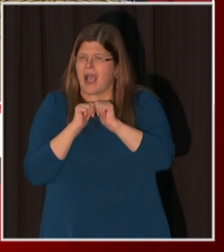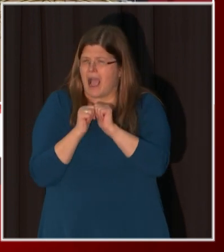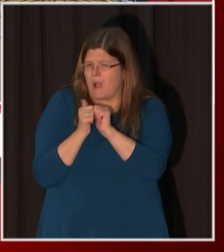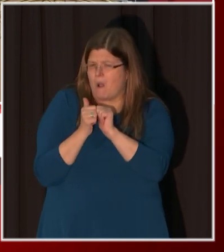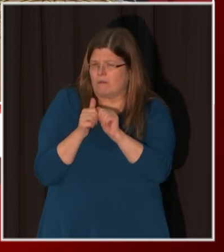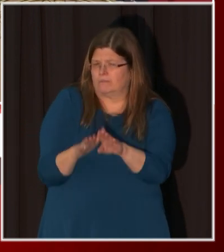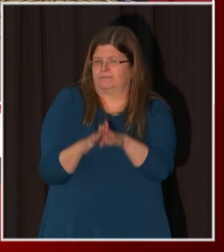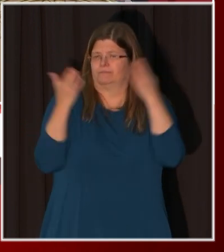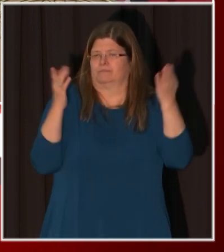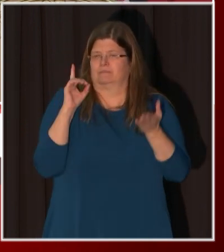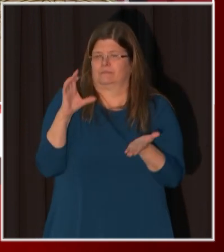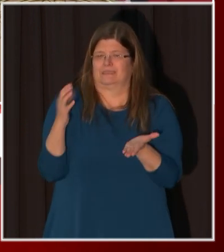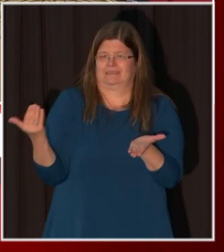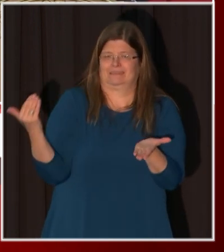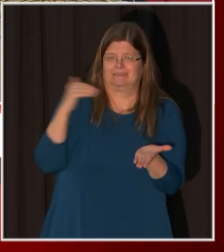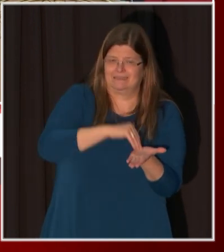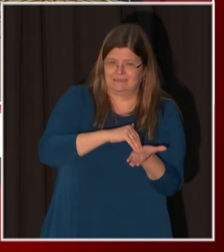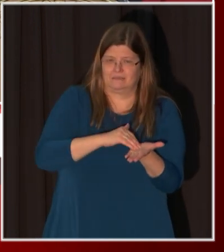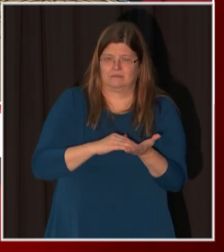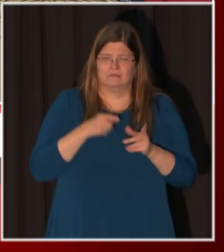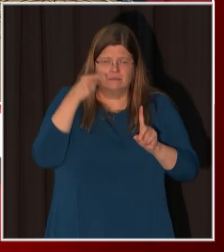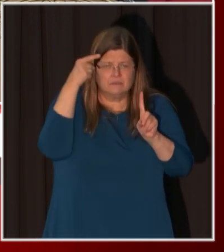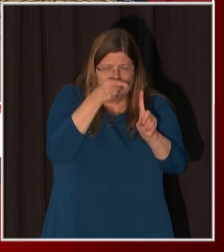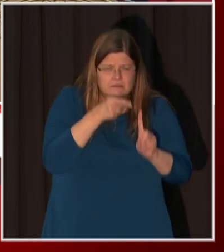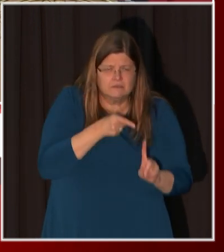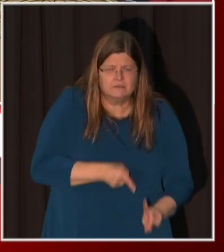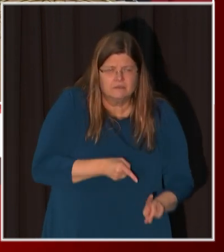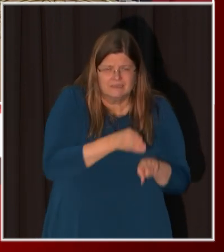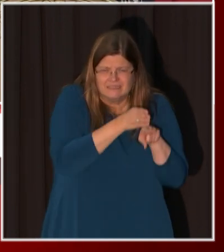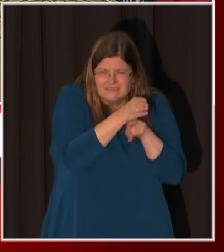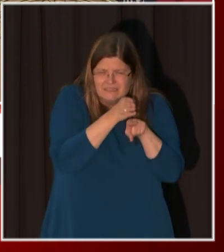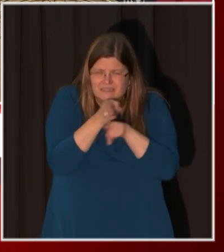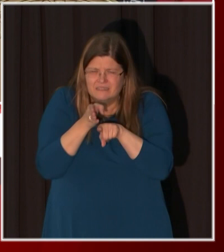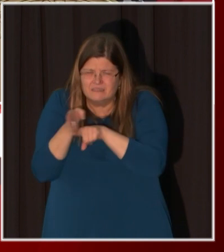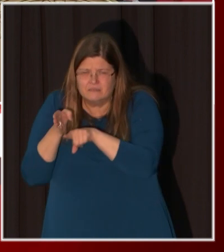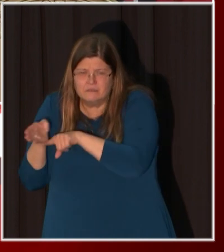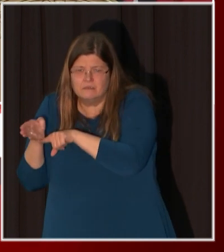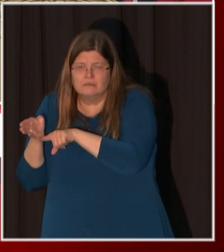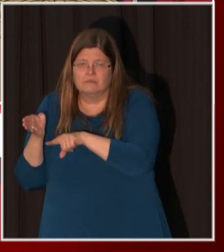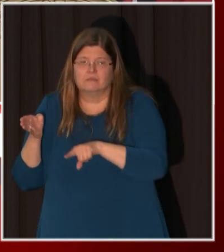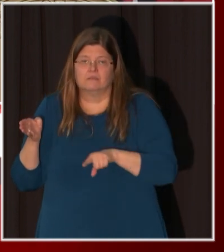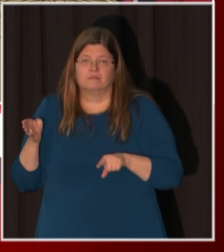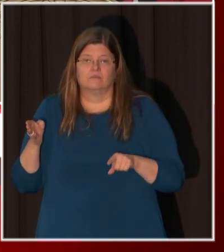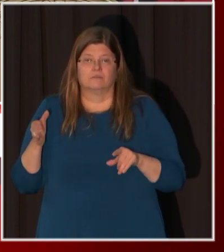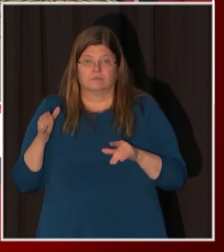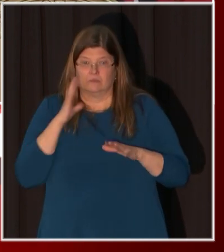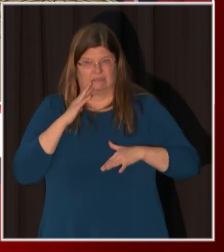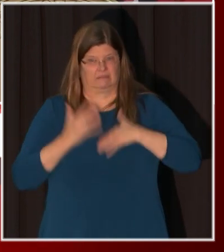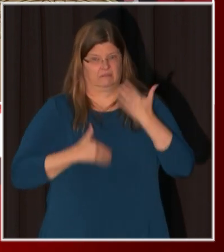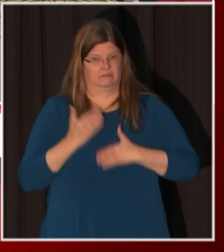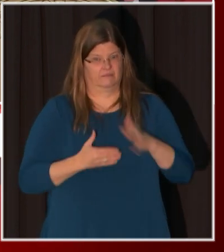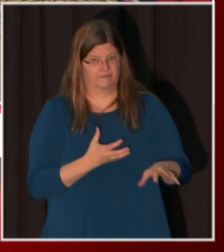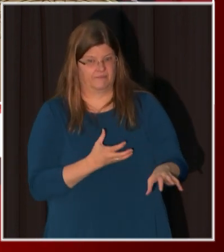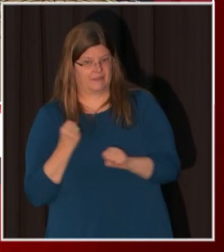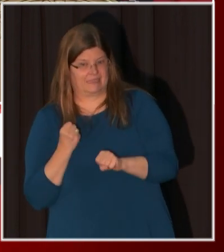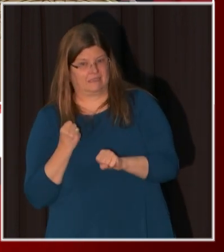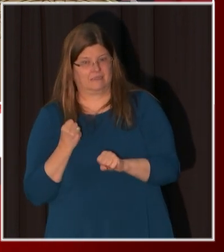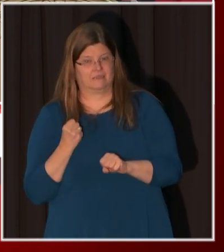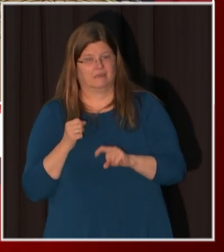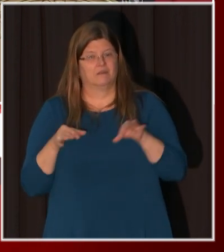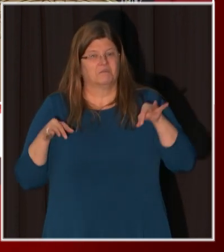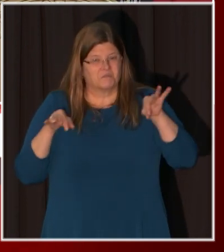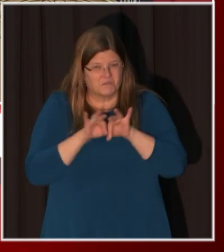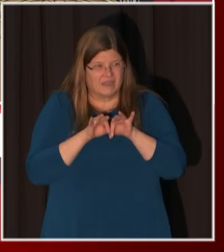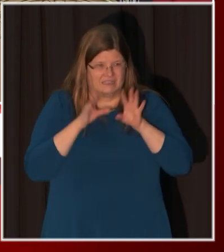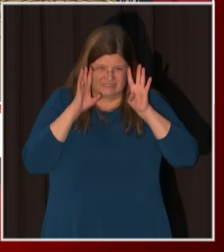some sector-specific guidance. This is a relatively quick process, but is also one that is very focused on